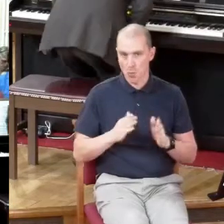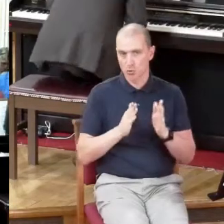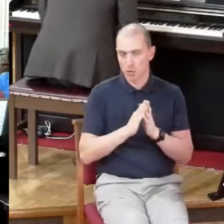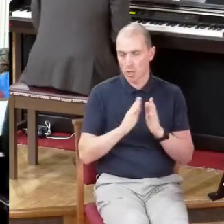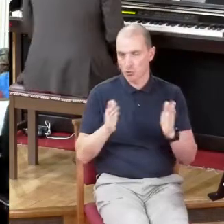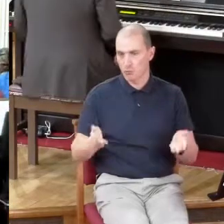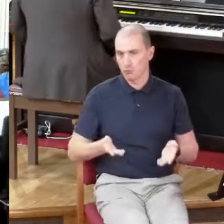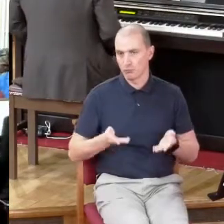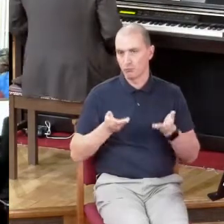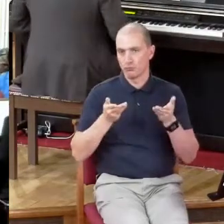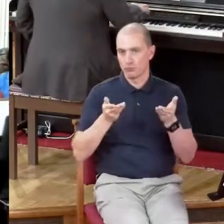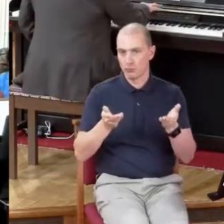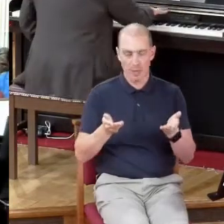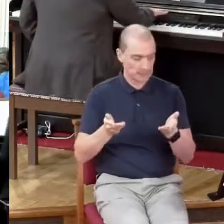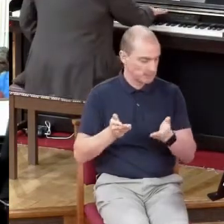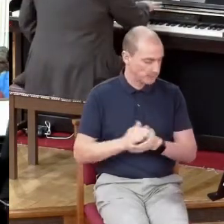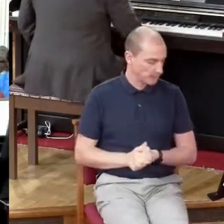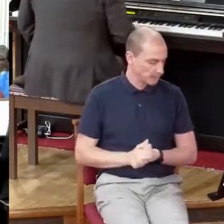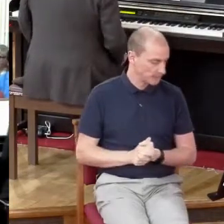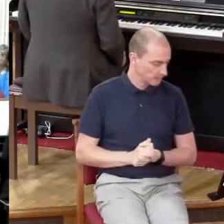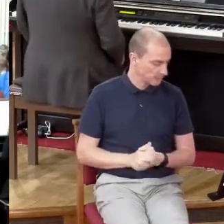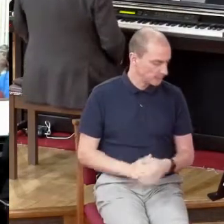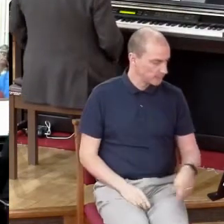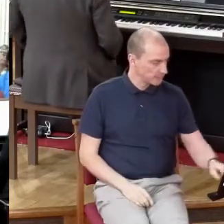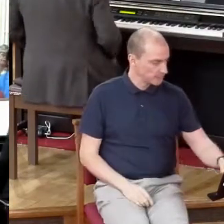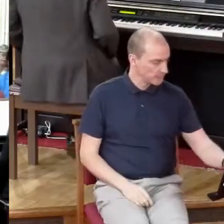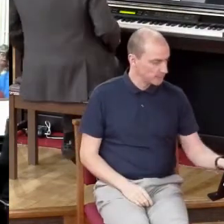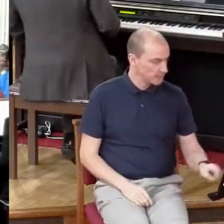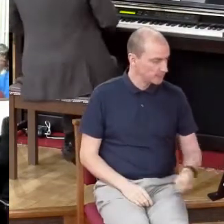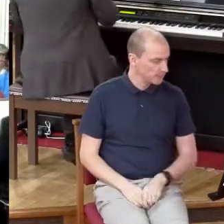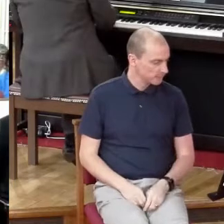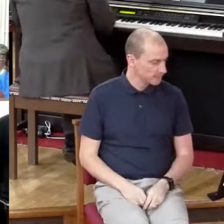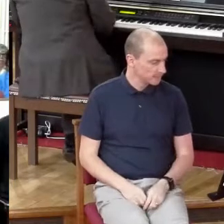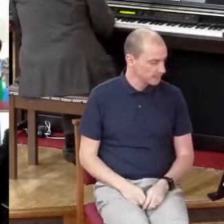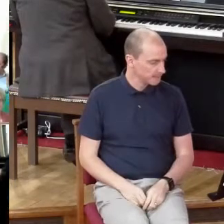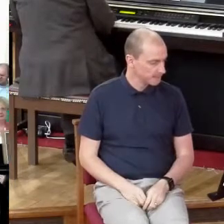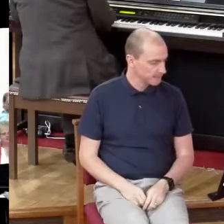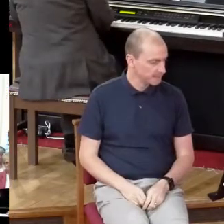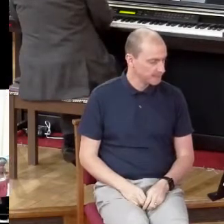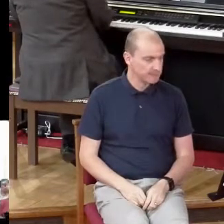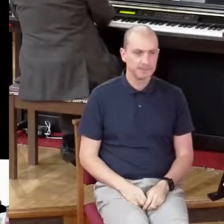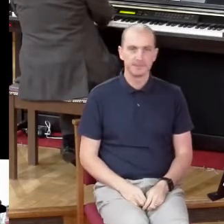Put Your Armour On. So let's sing that together now. O Church Arise.